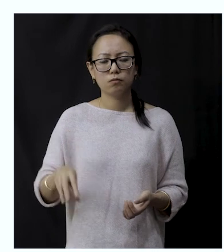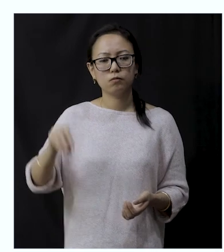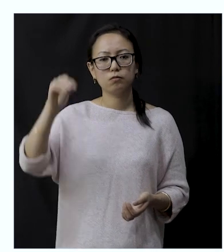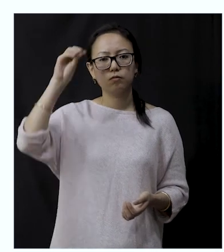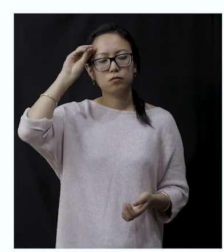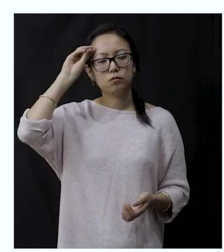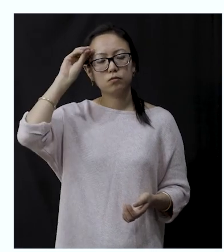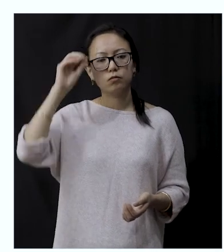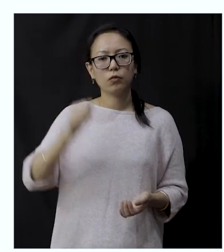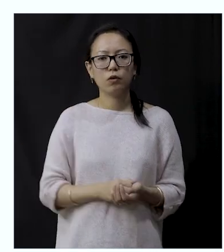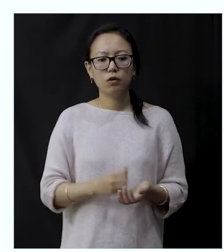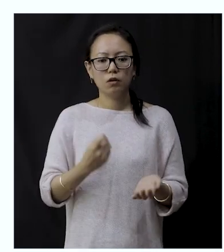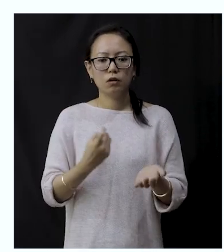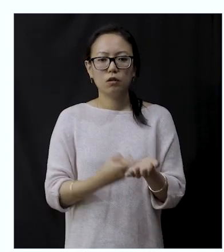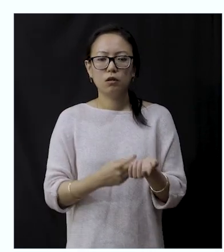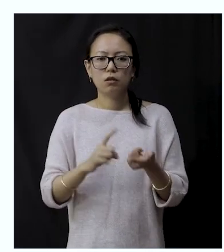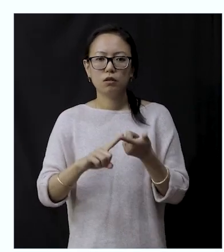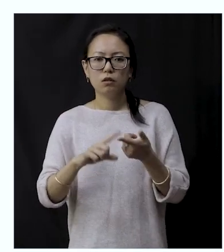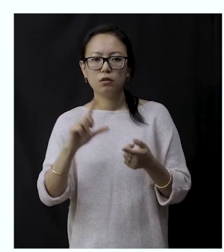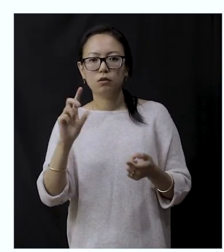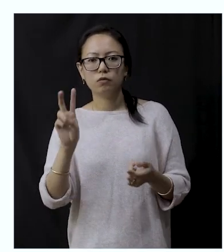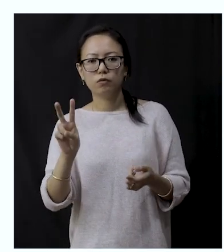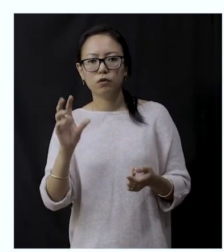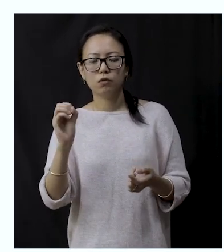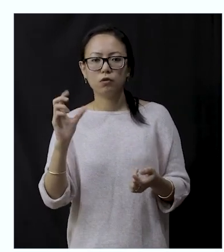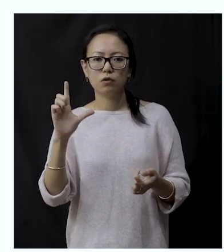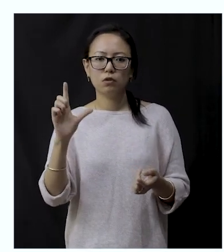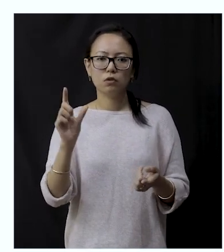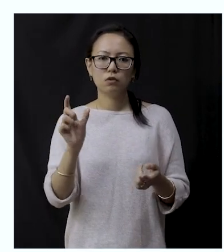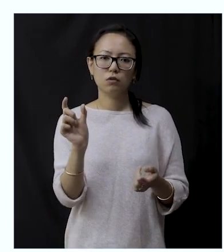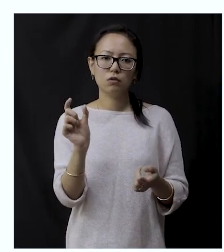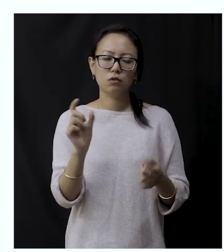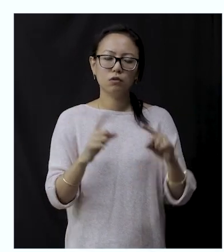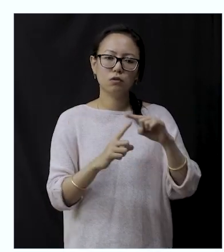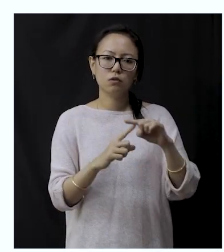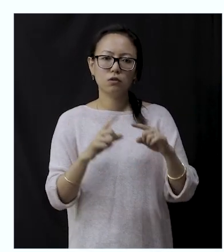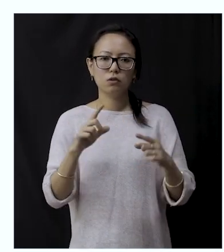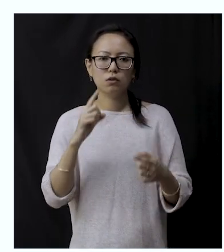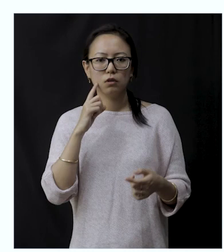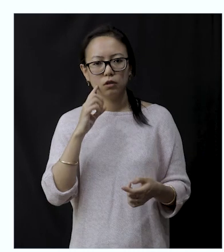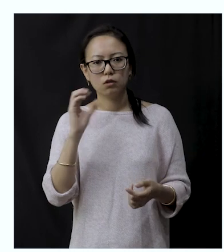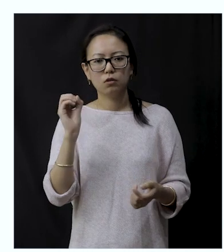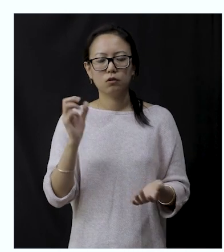also learned about revolution and rotation of the earth. So in the next